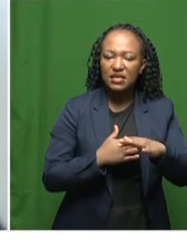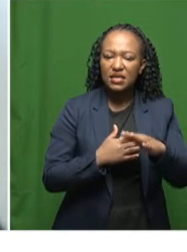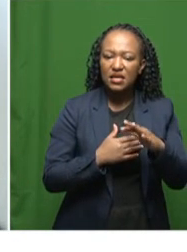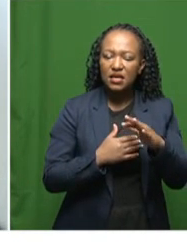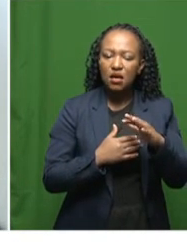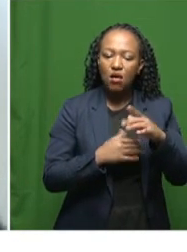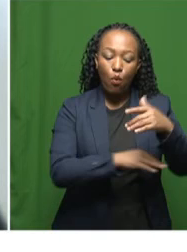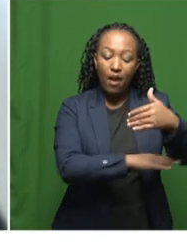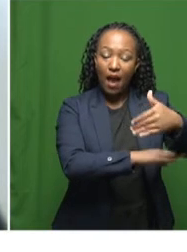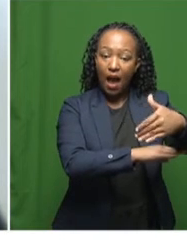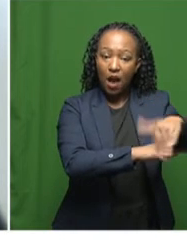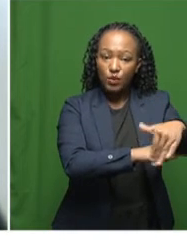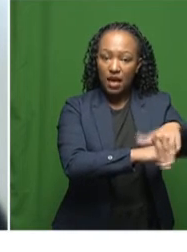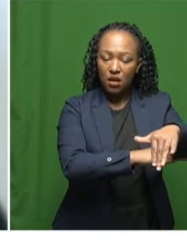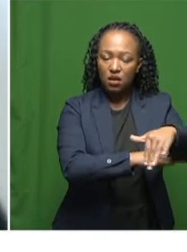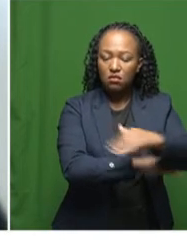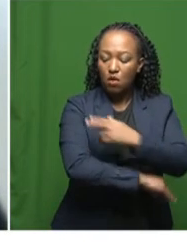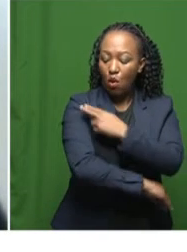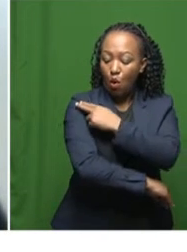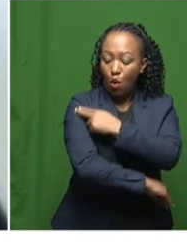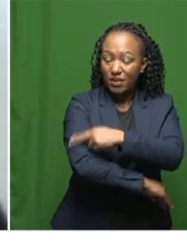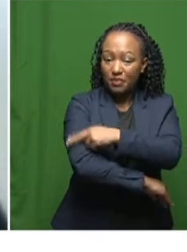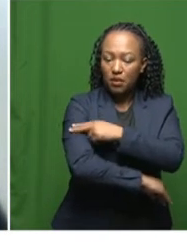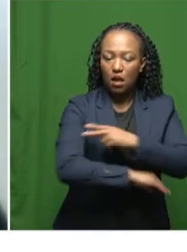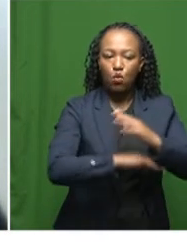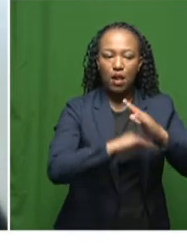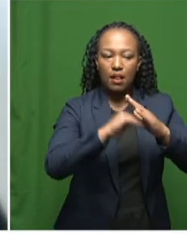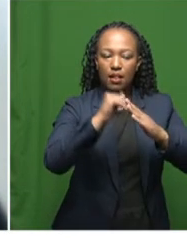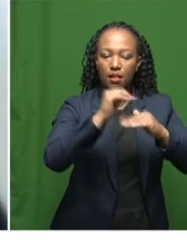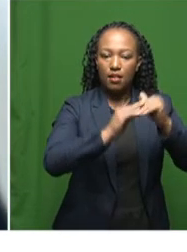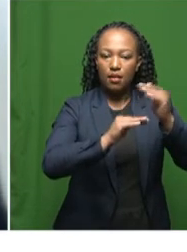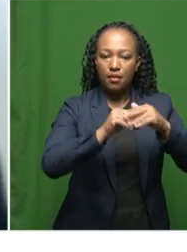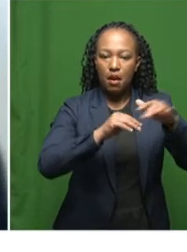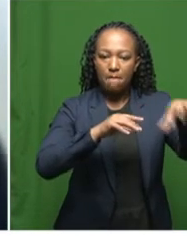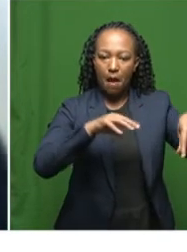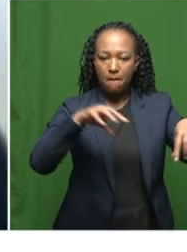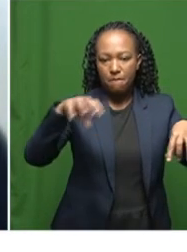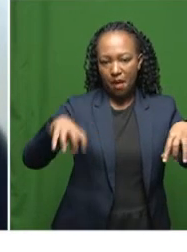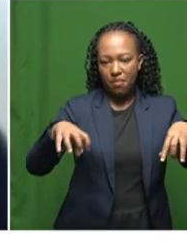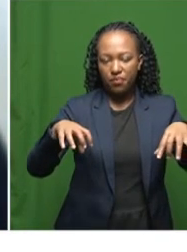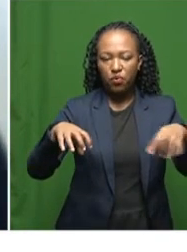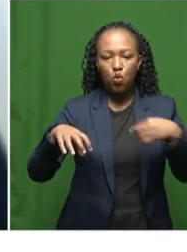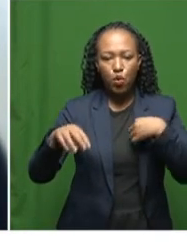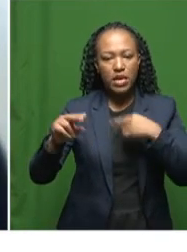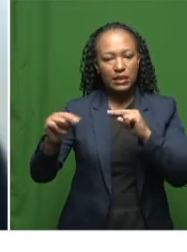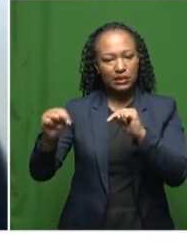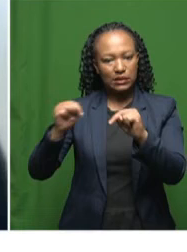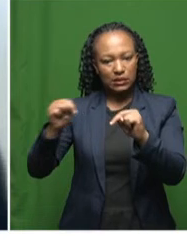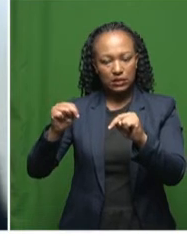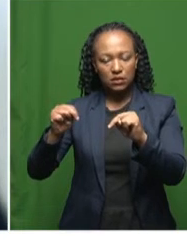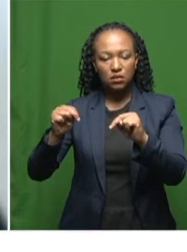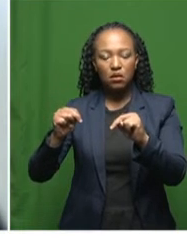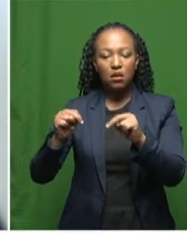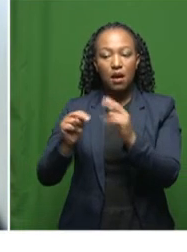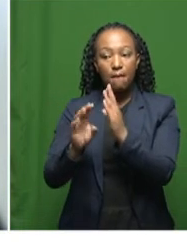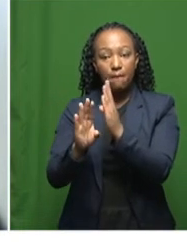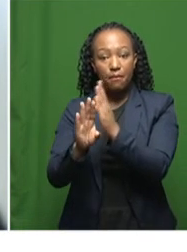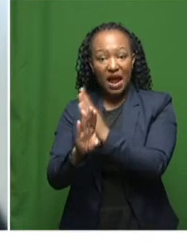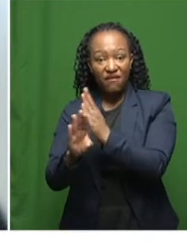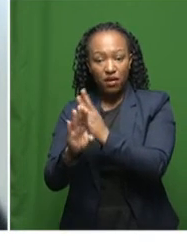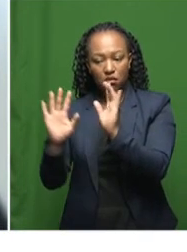located outside the hospital. And we had some negotiations with the private